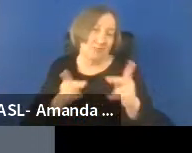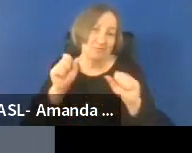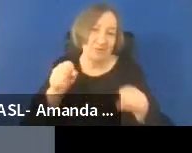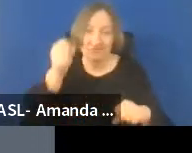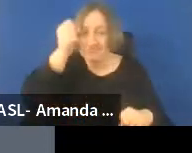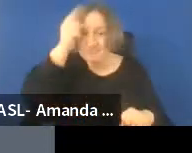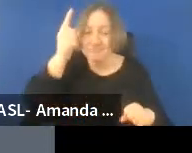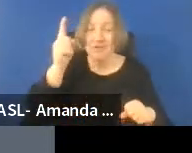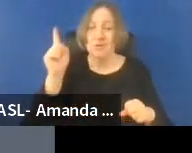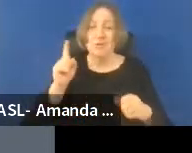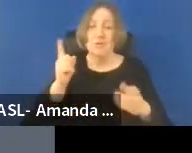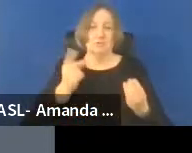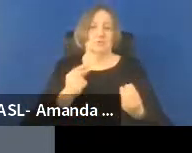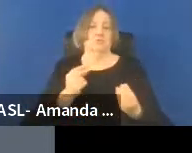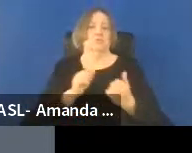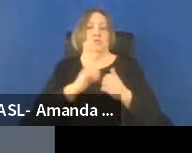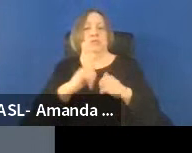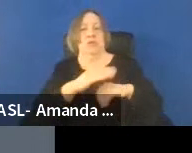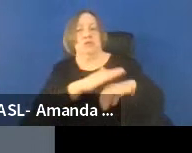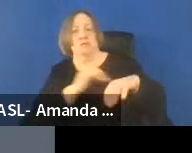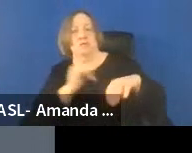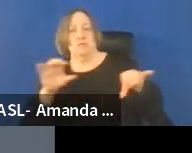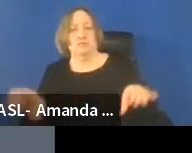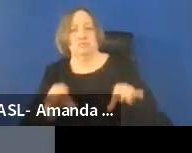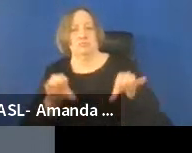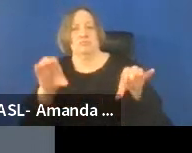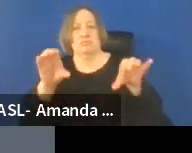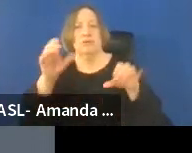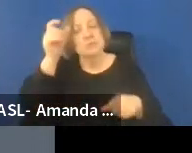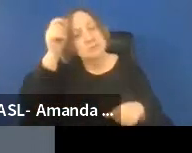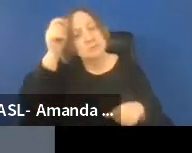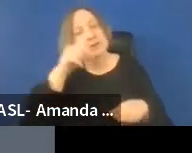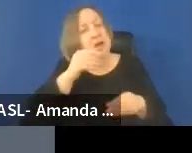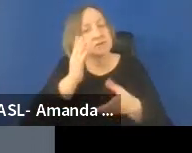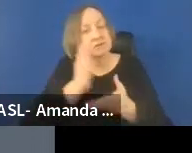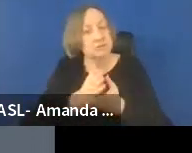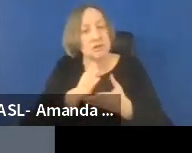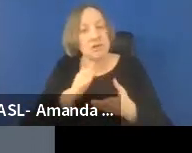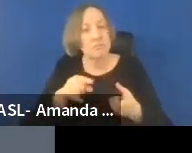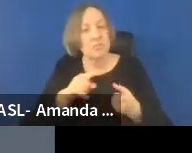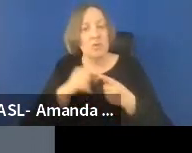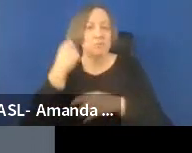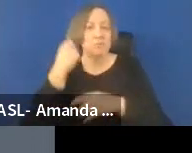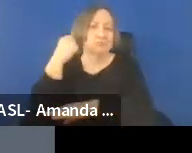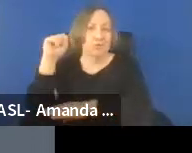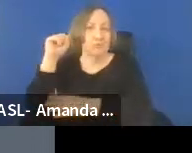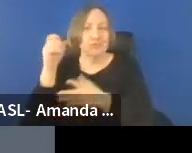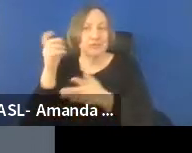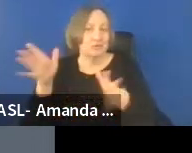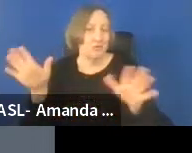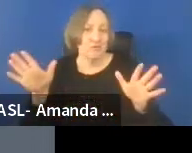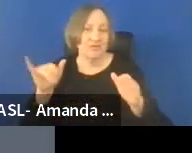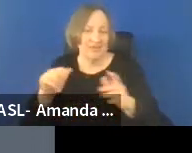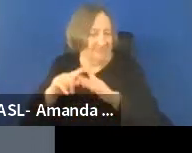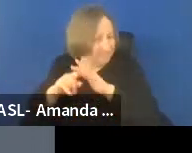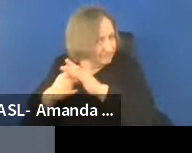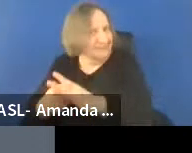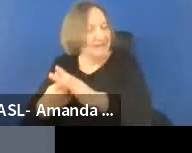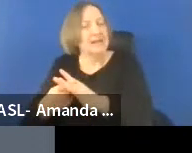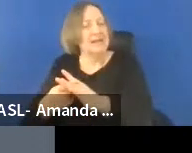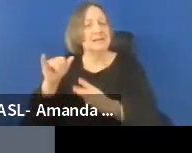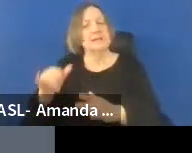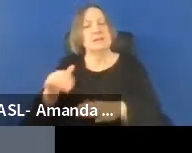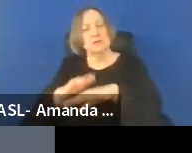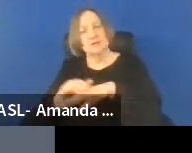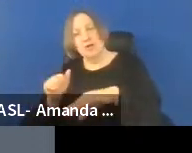to go with that call to action, because it doesn't end when the protest is over. That's just the beginning of the call to